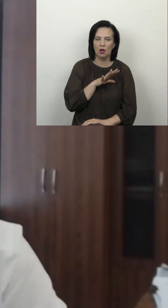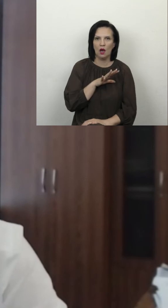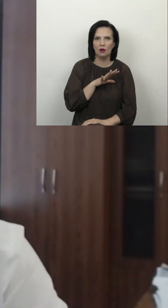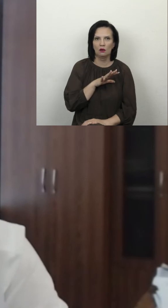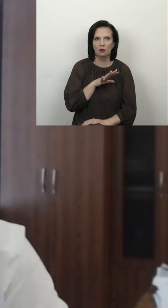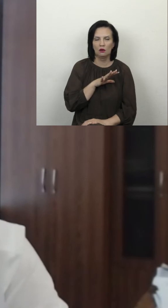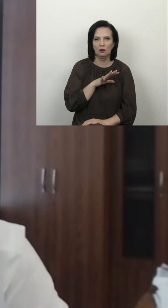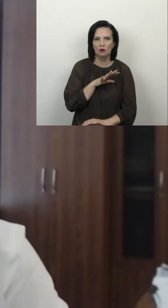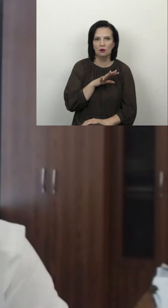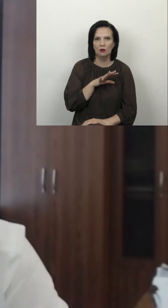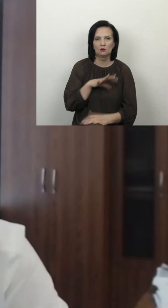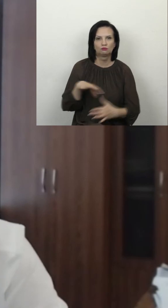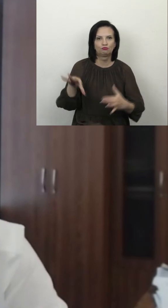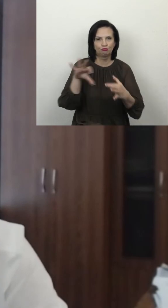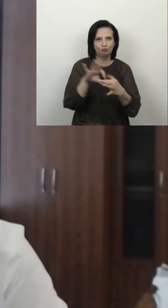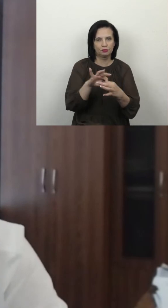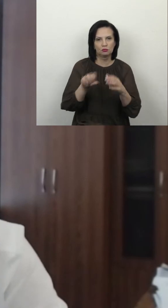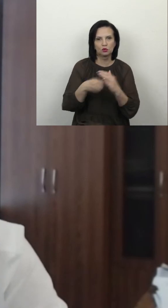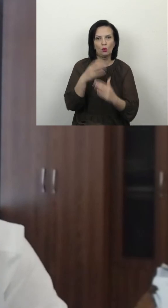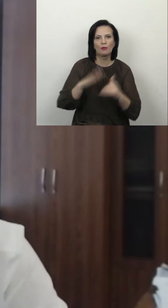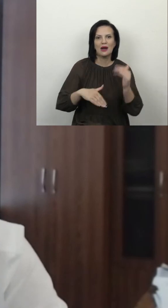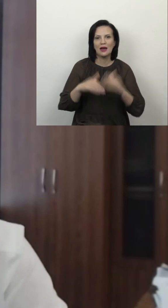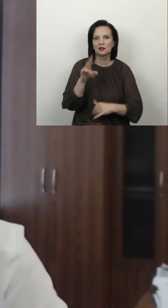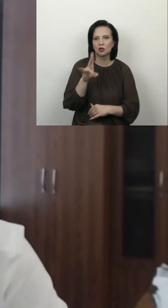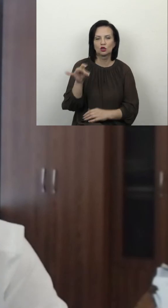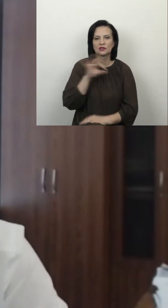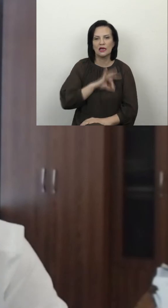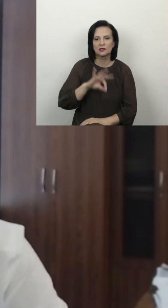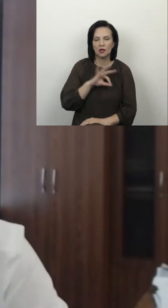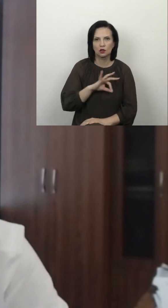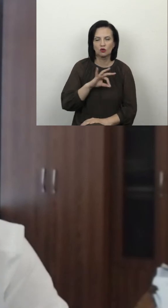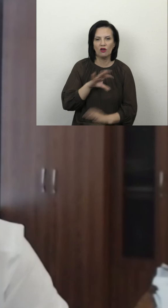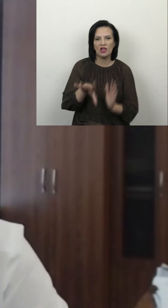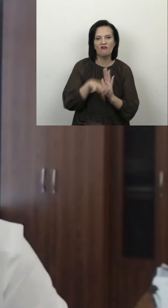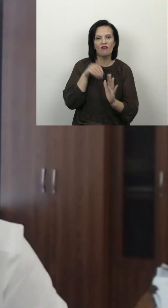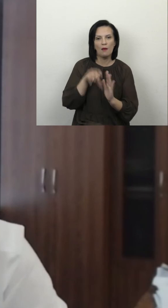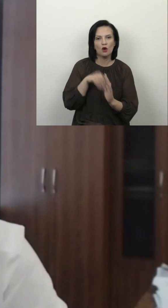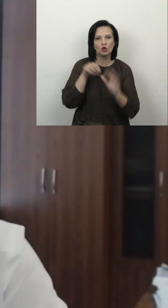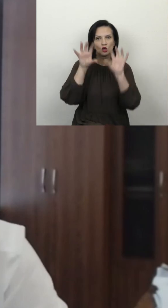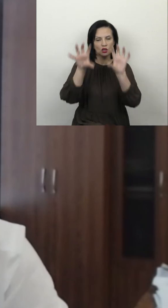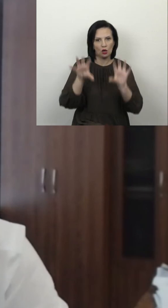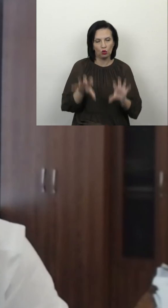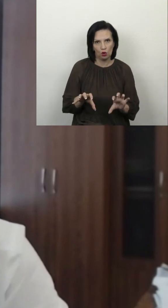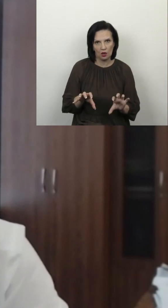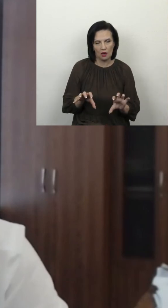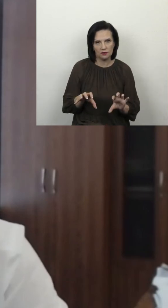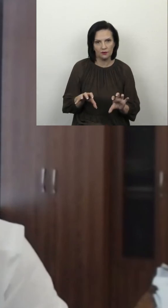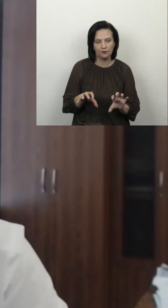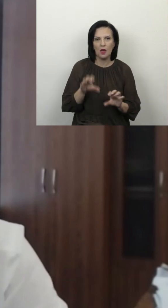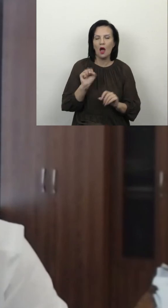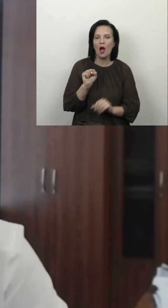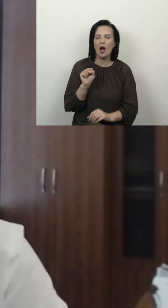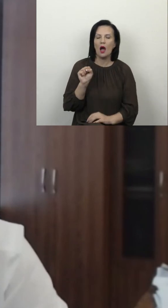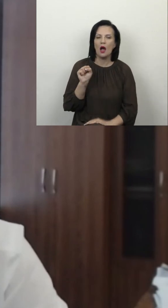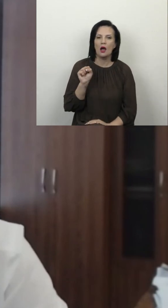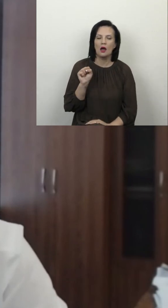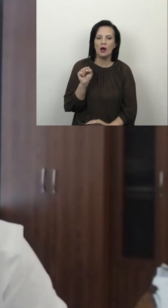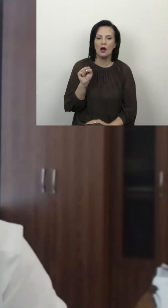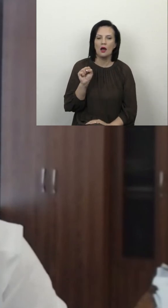comply with the general subject of this conference and would be related to practical application of the election